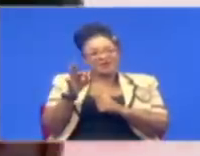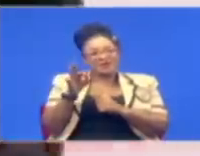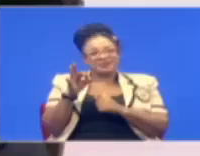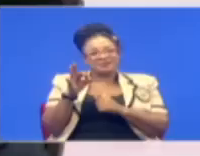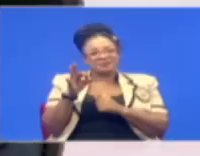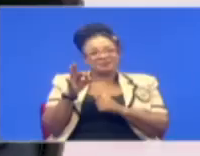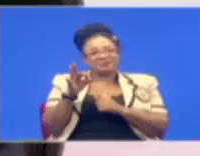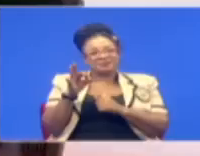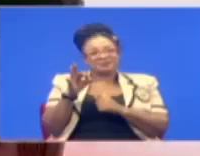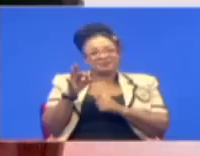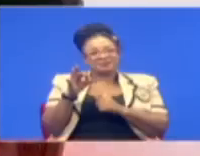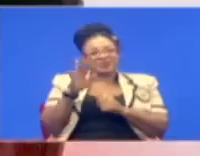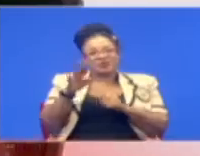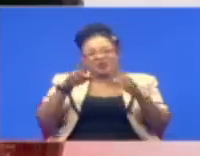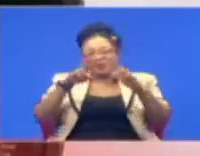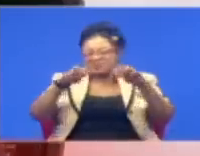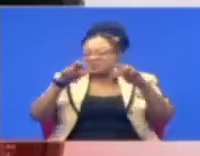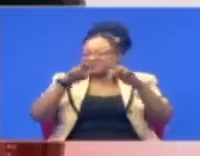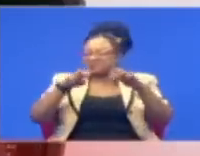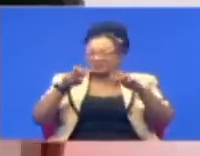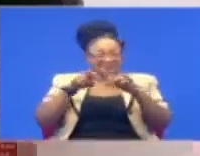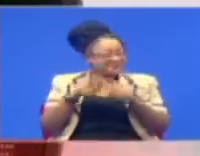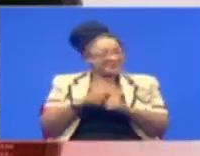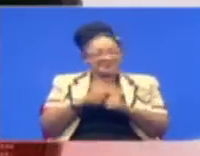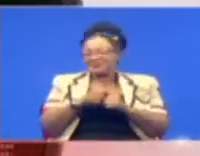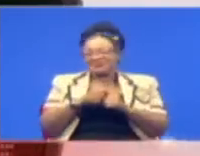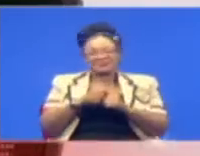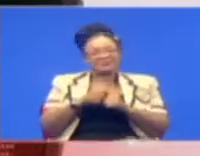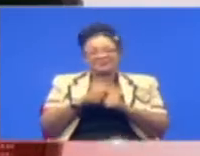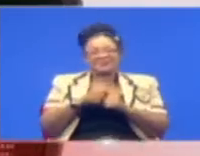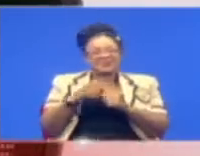cross examination is very incisive. I do not